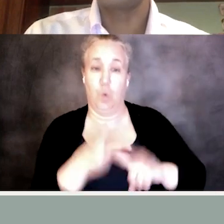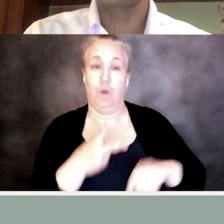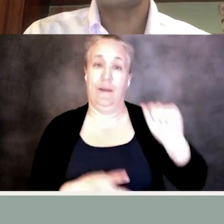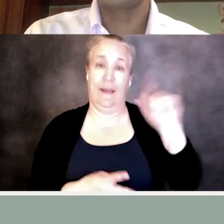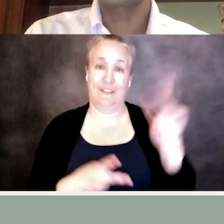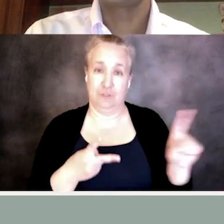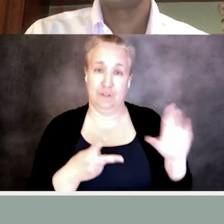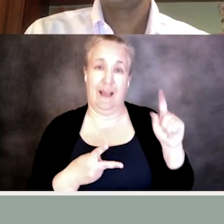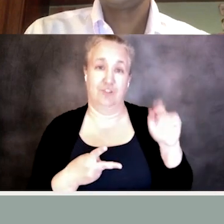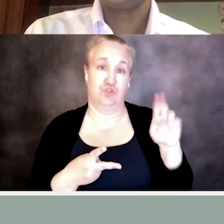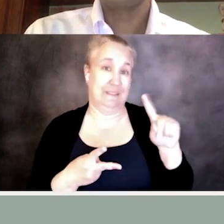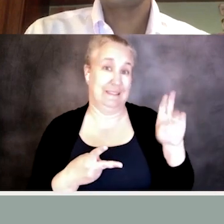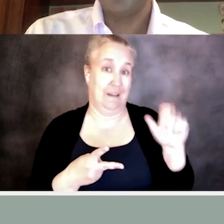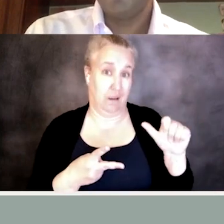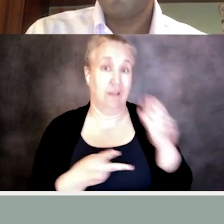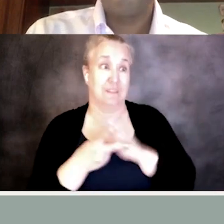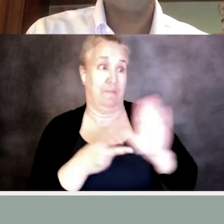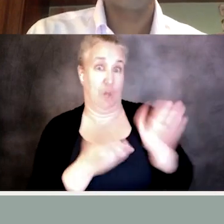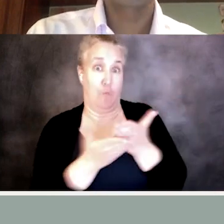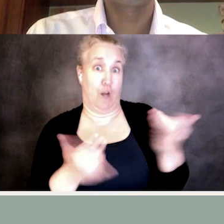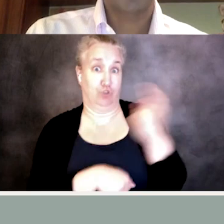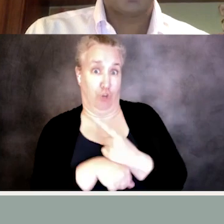some of those products today.